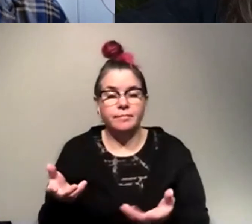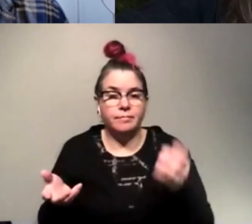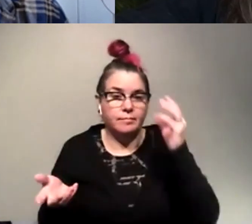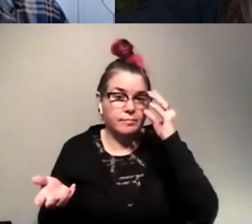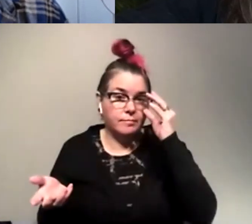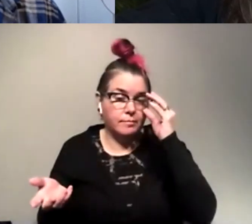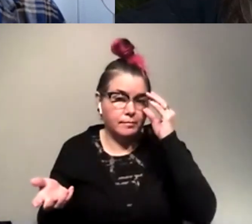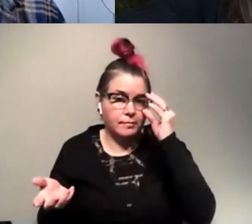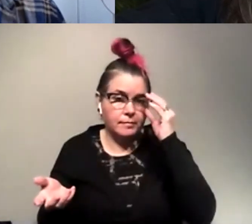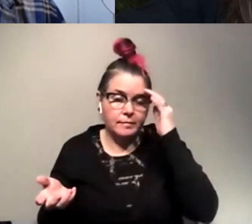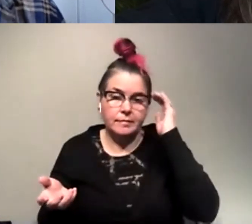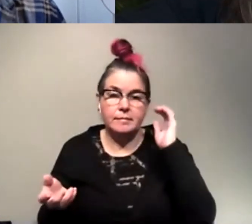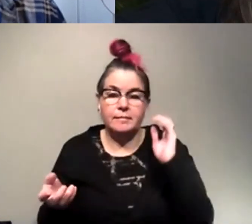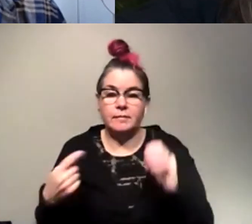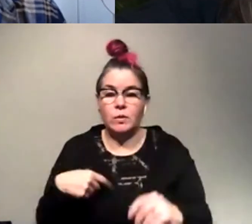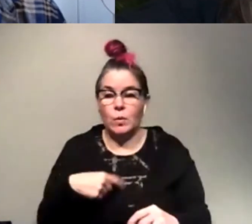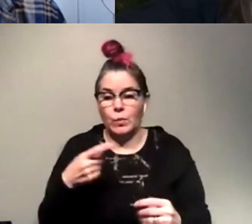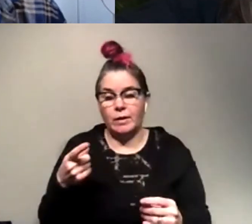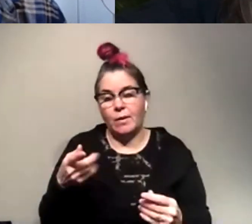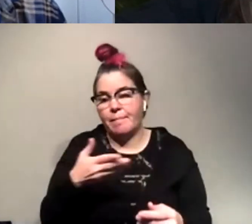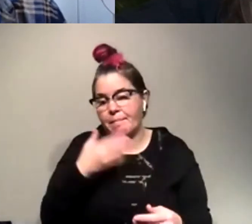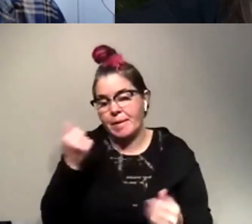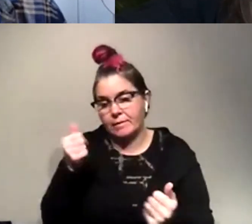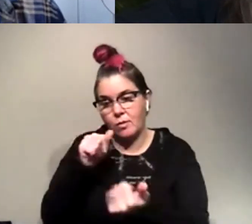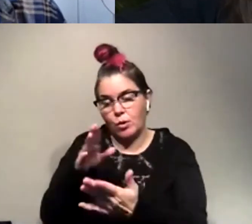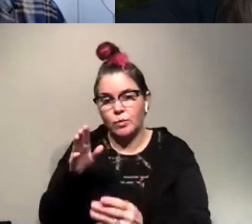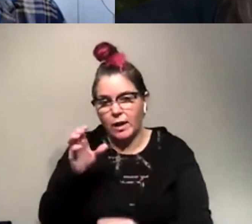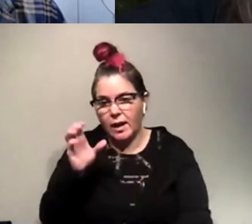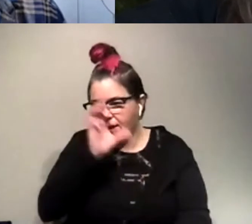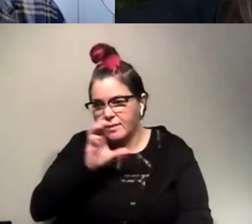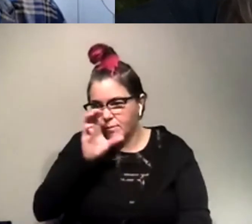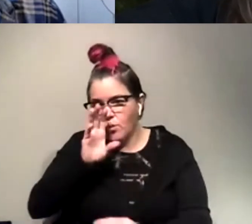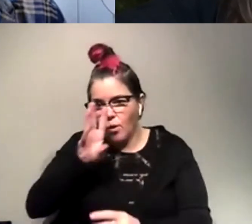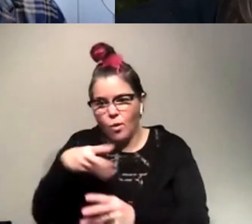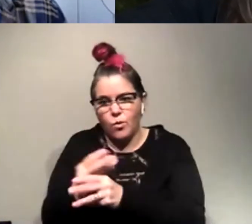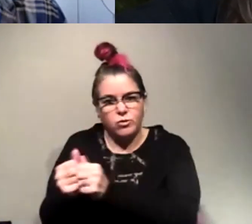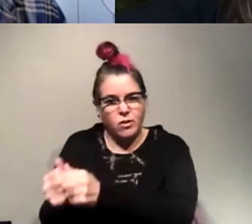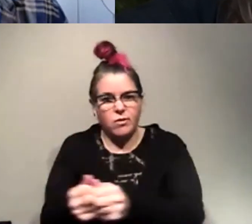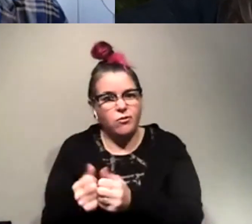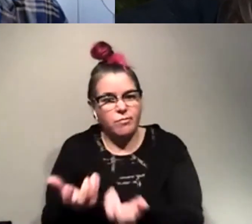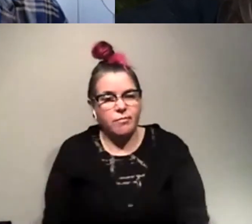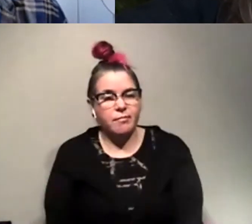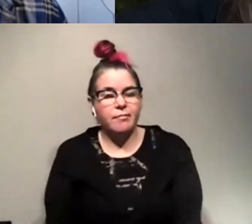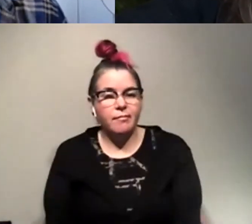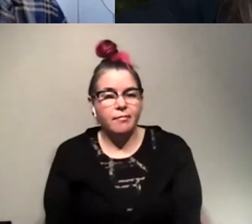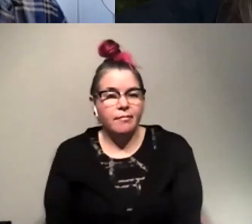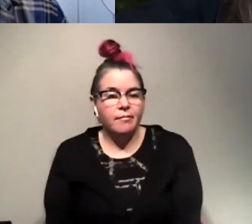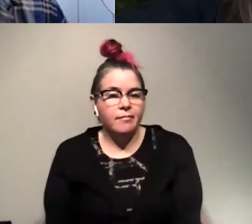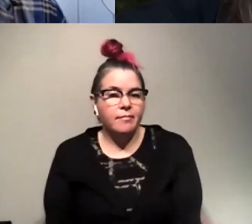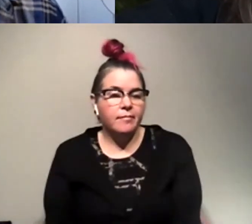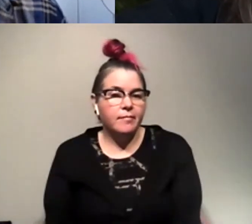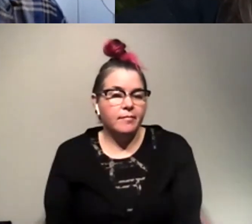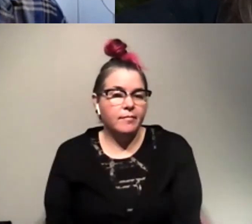in the way that we think is best, we get to explore the world together. And I mean,